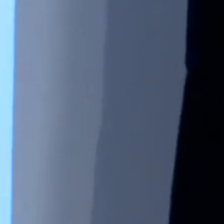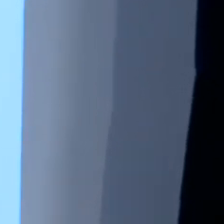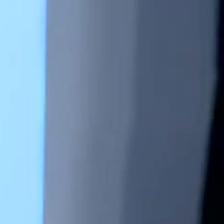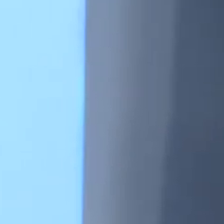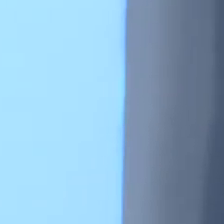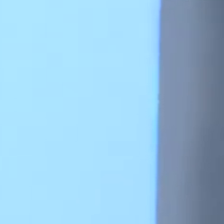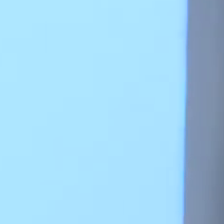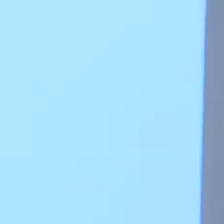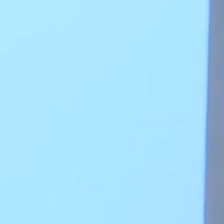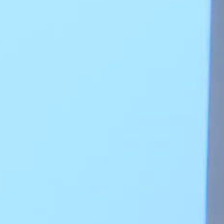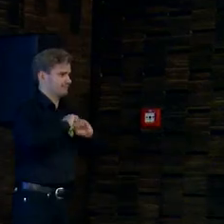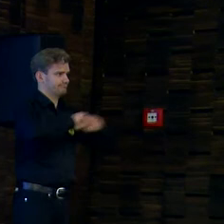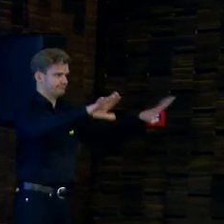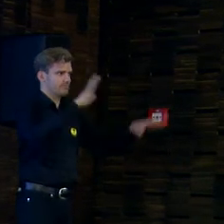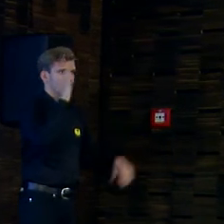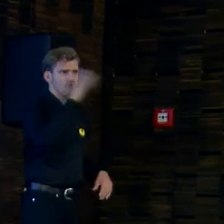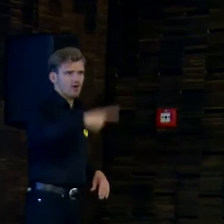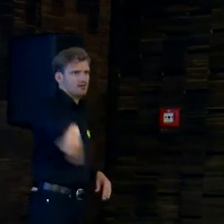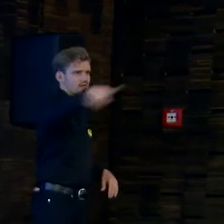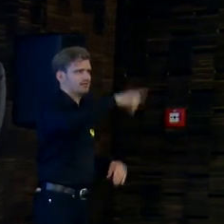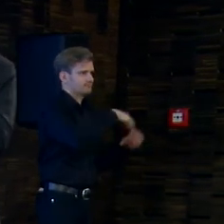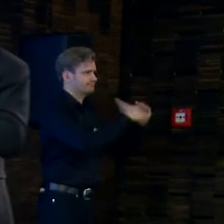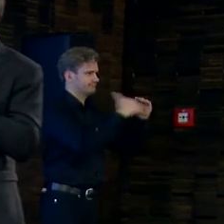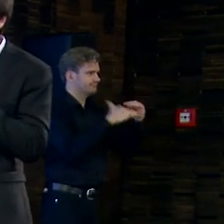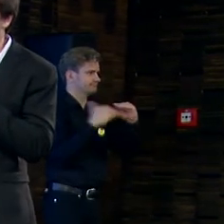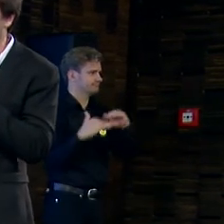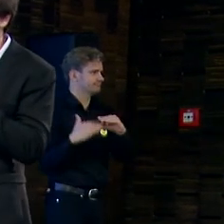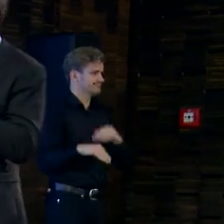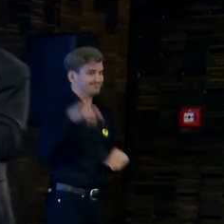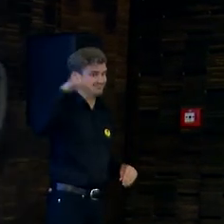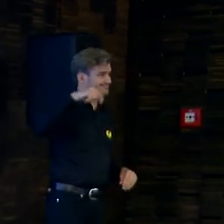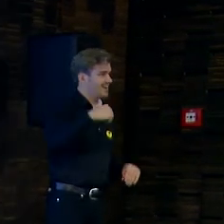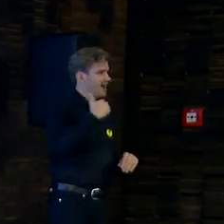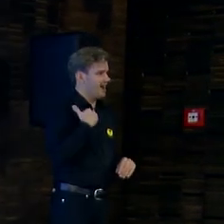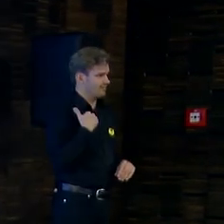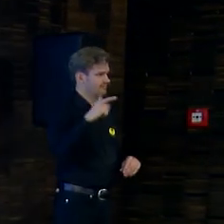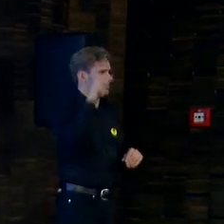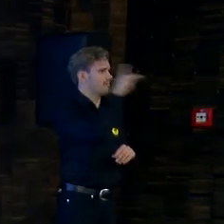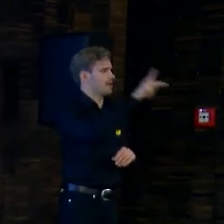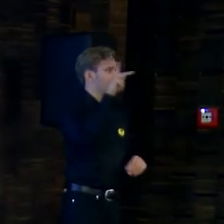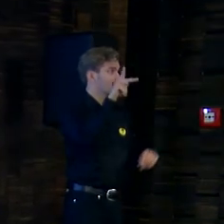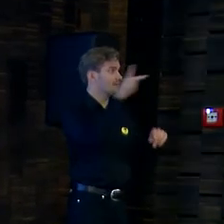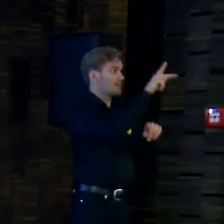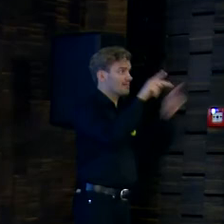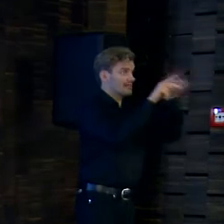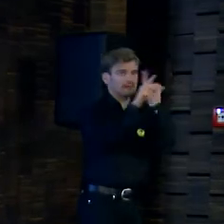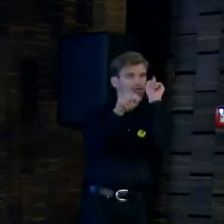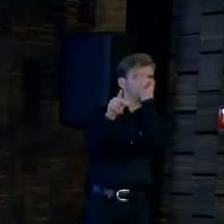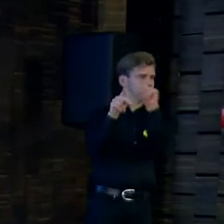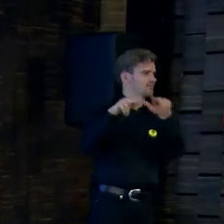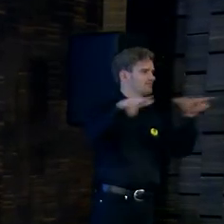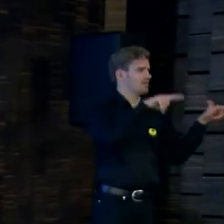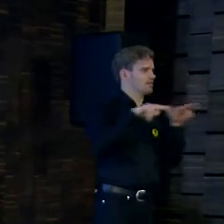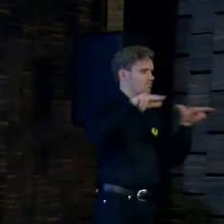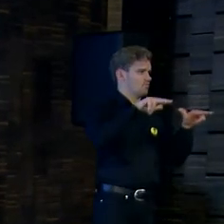hyperlinks. So if you want, just like go on the video, and you will have like a very clear example of what we've been